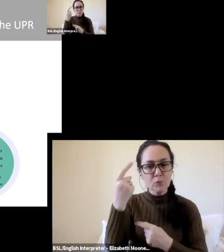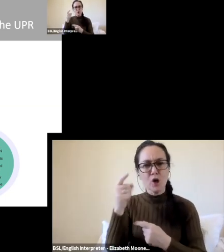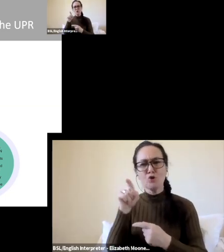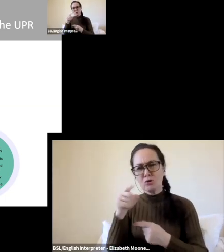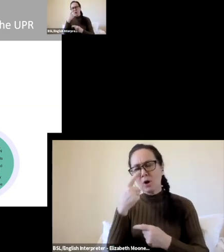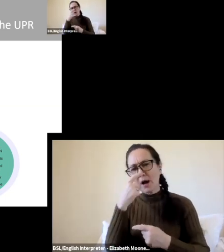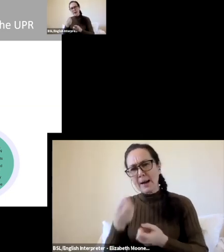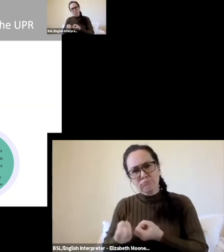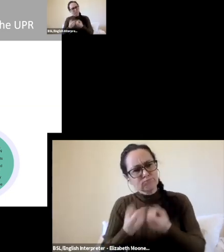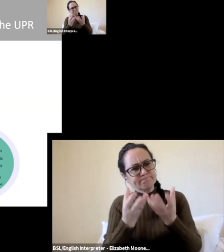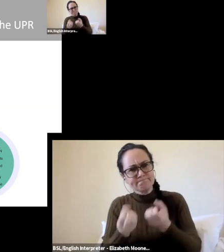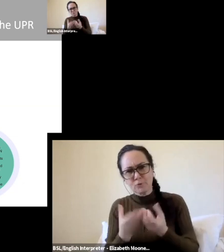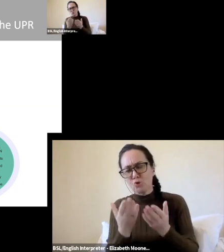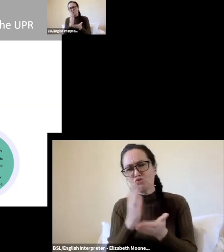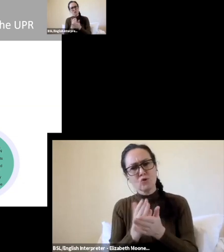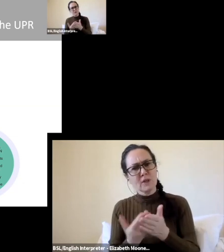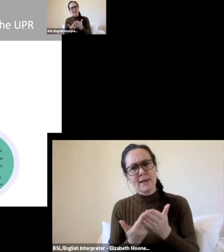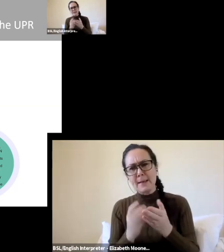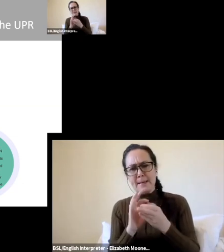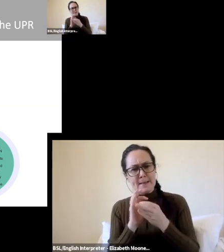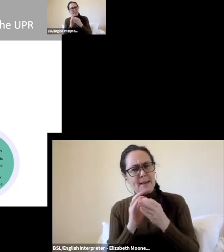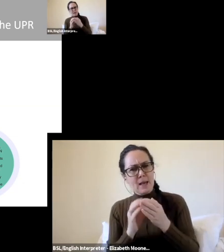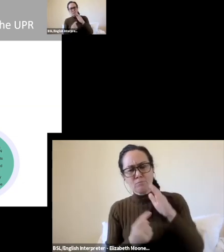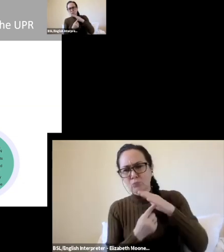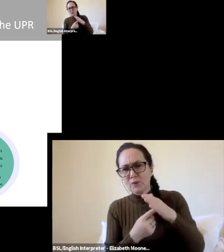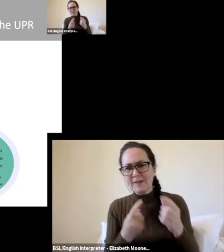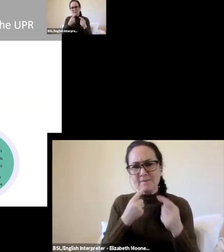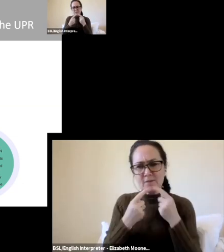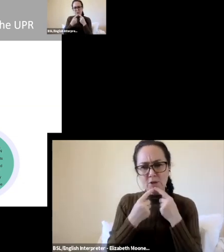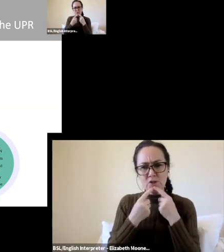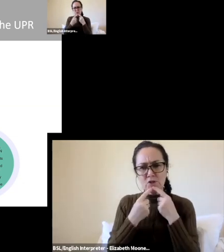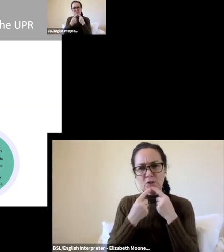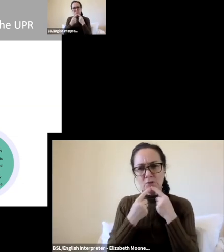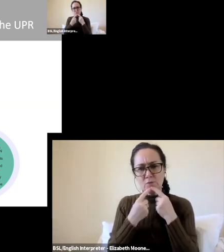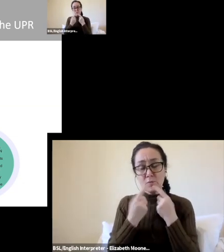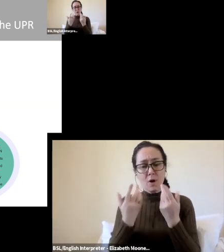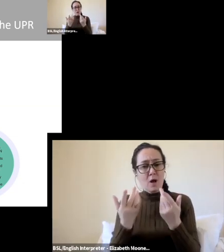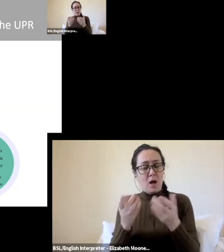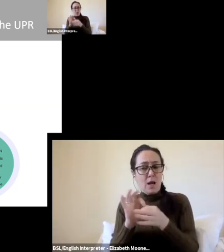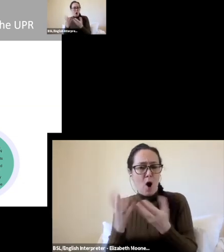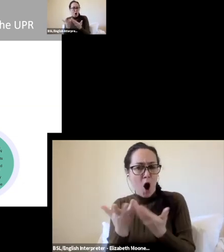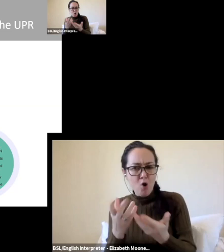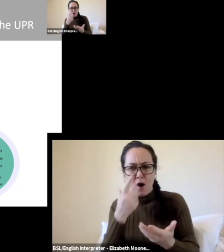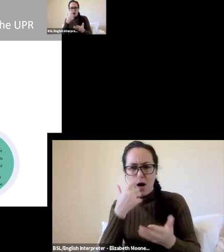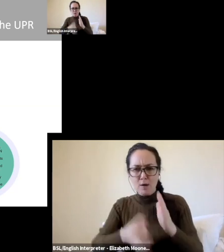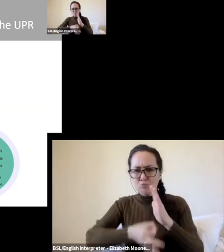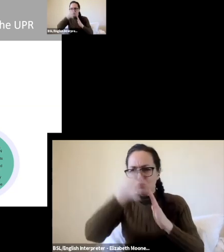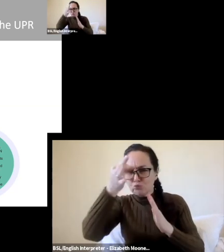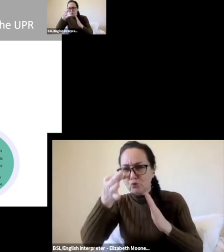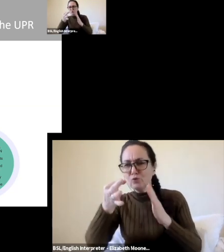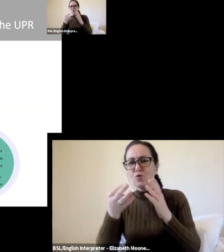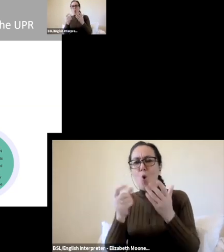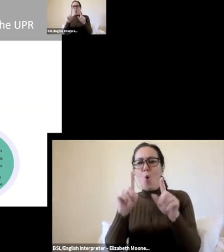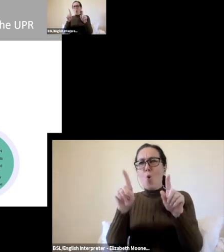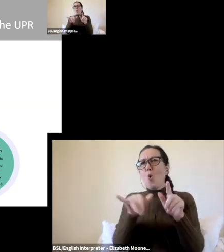really relevant inputs on how the situation can improve, or what type of measures or